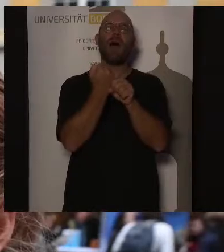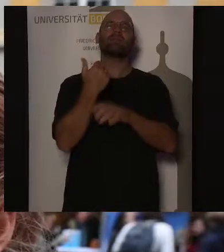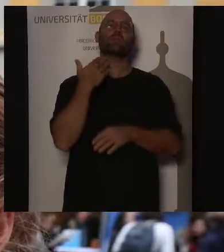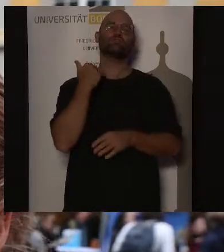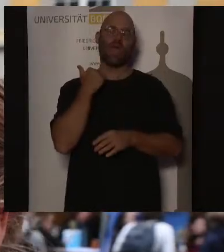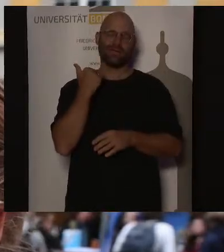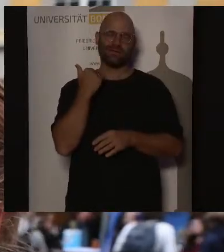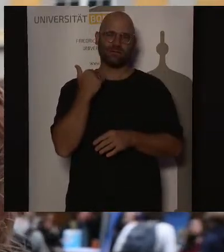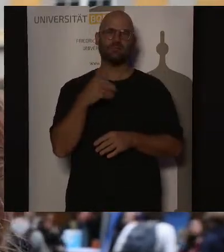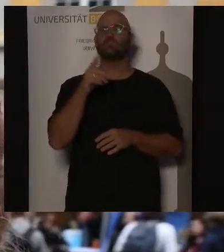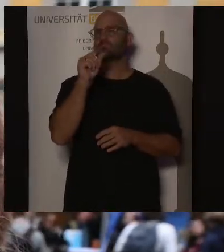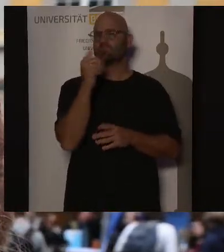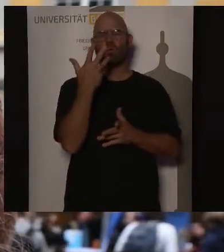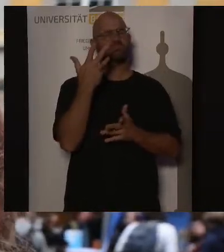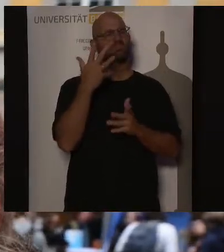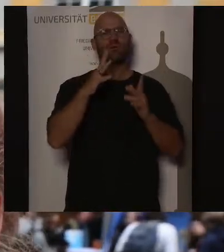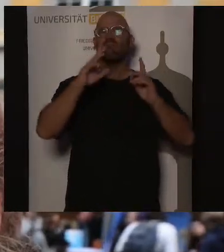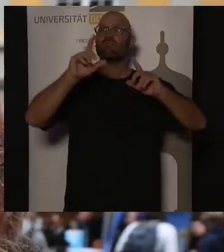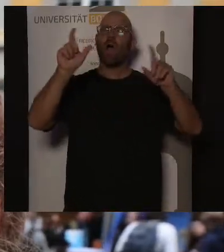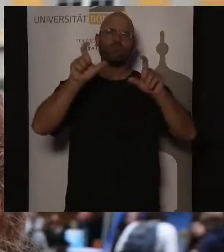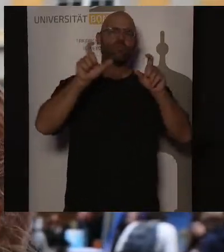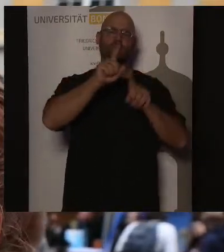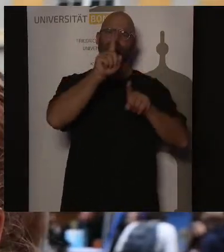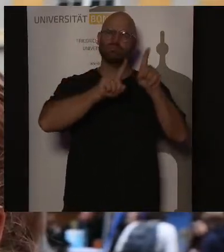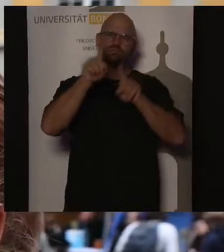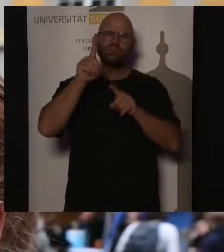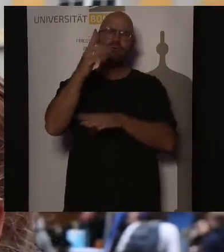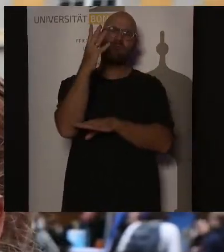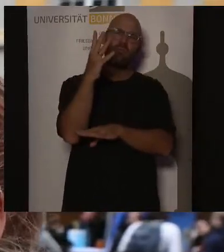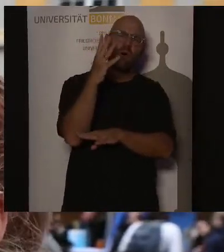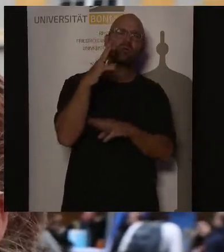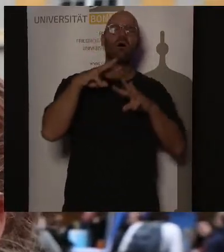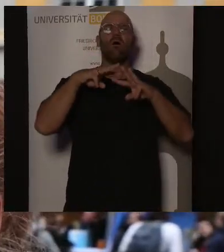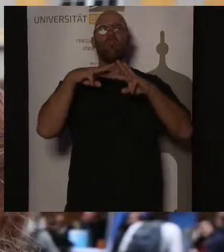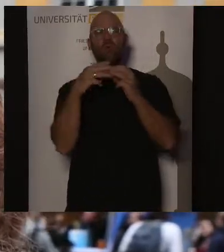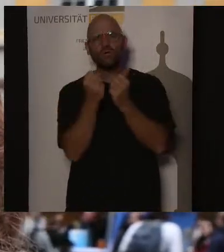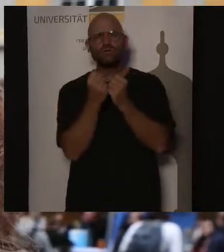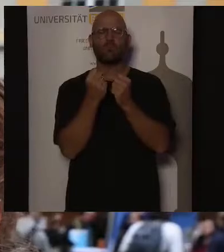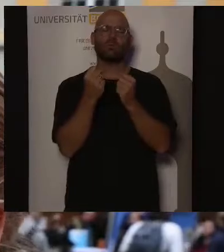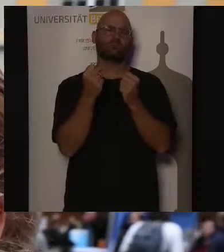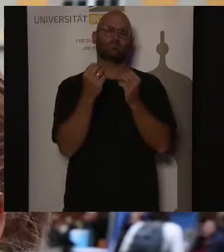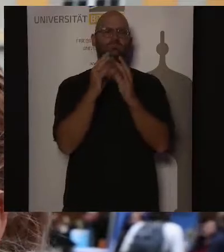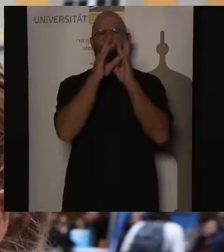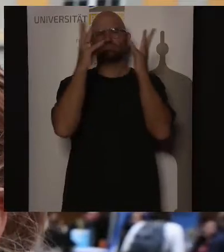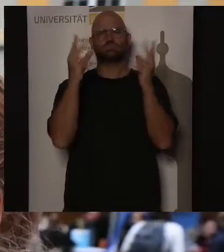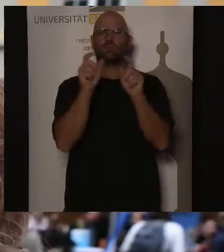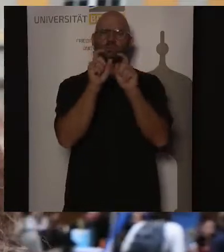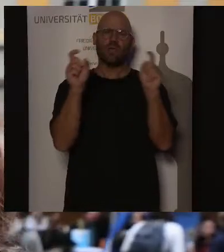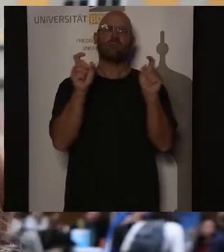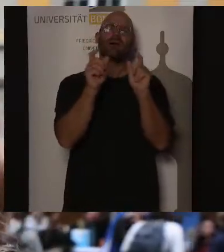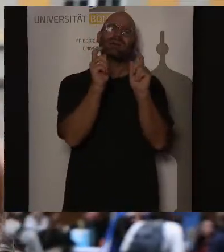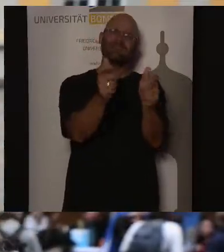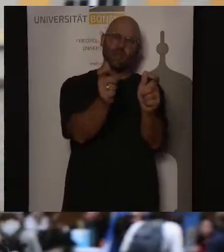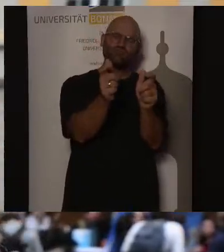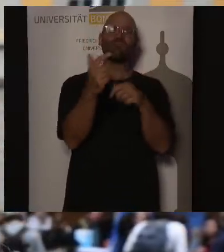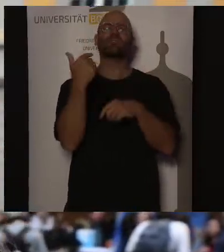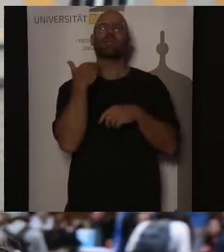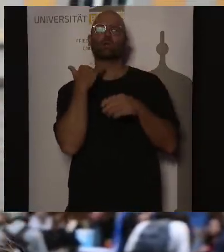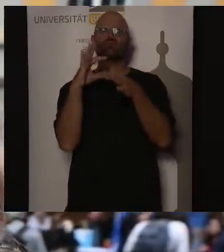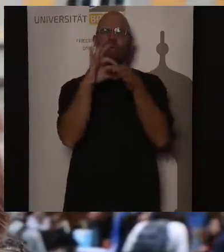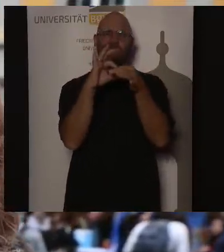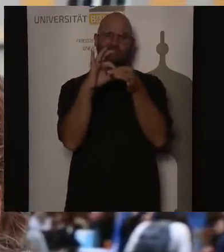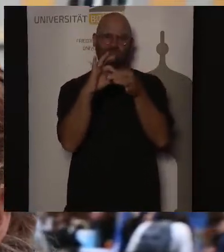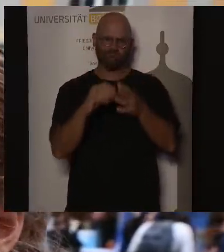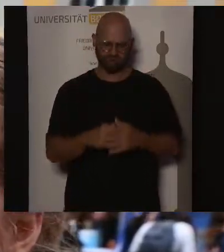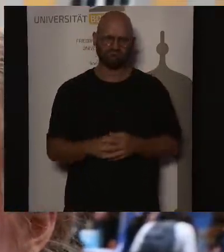called Society Makes Gender. So we have several workshops, events, meetings on this topic of